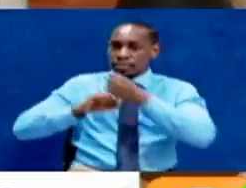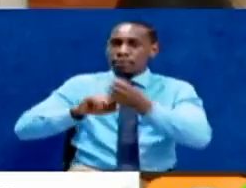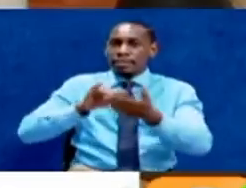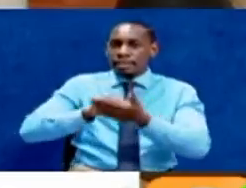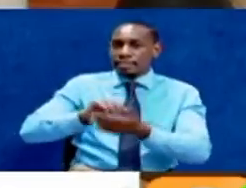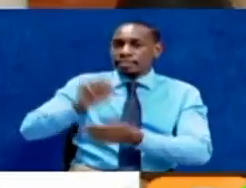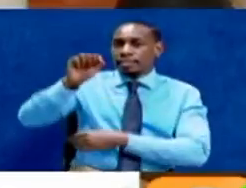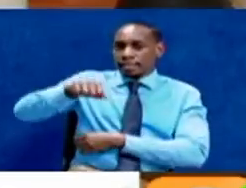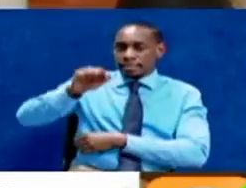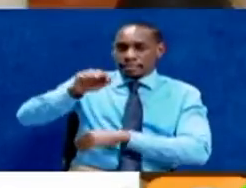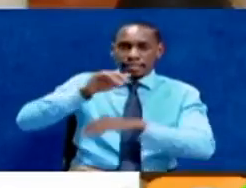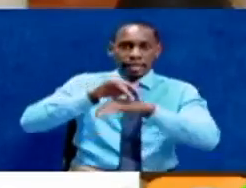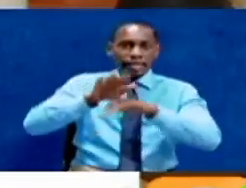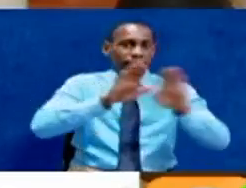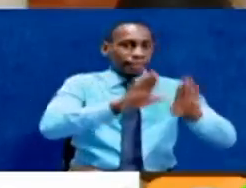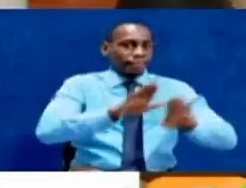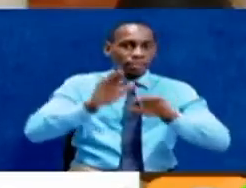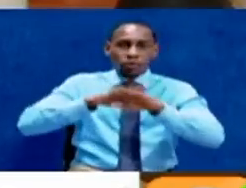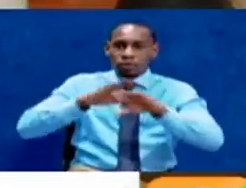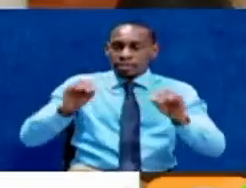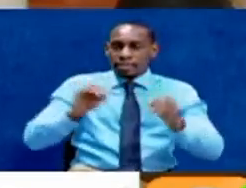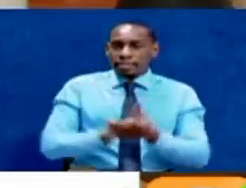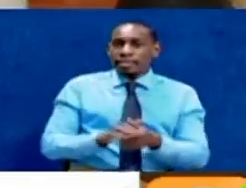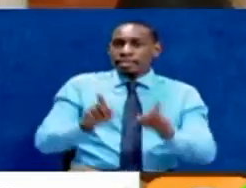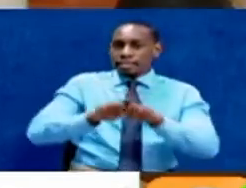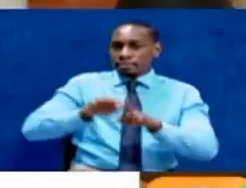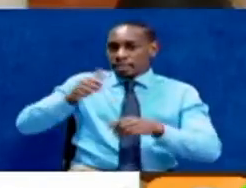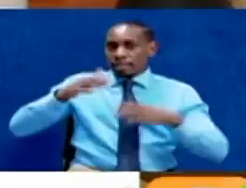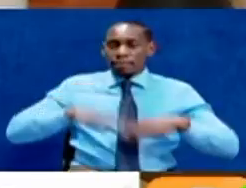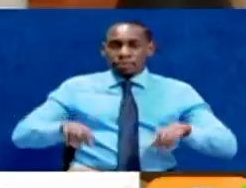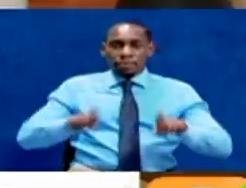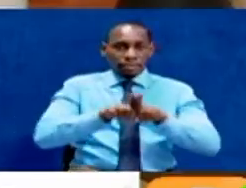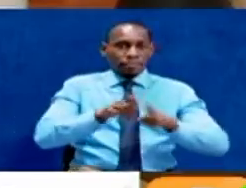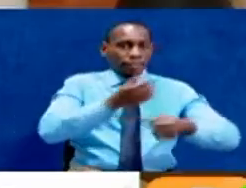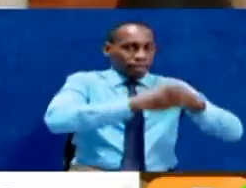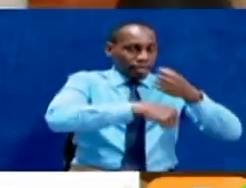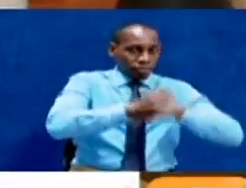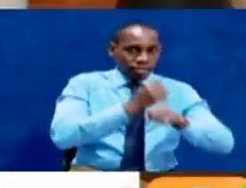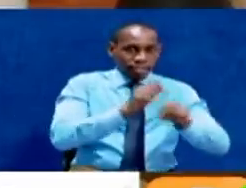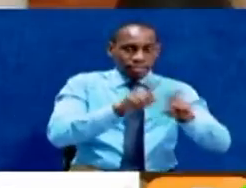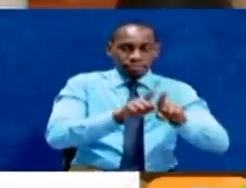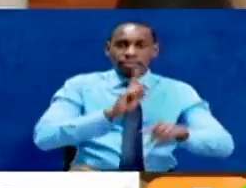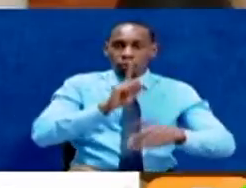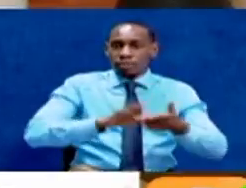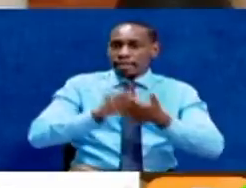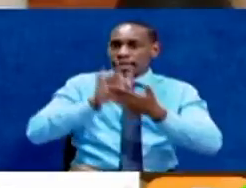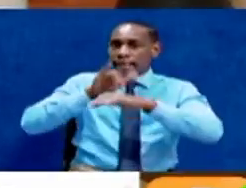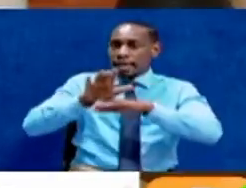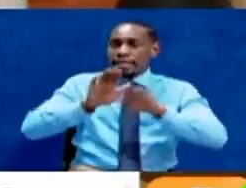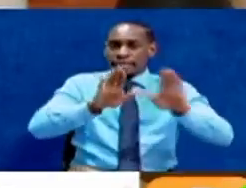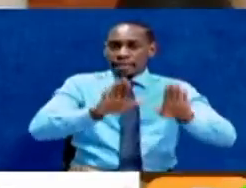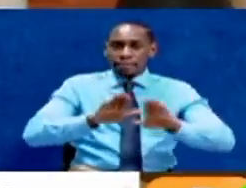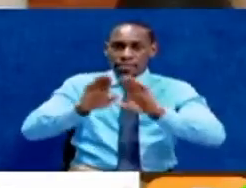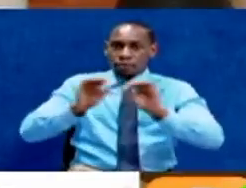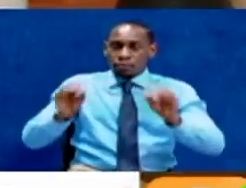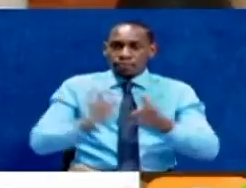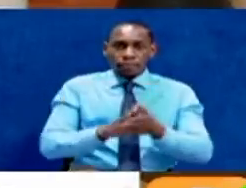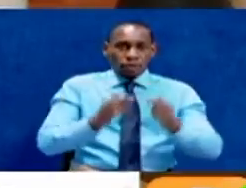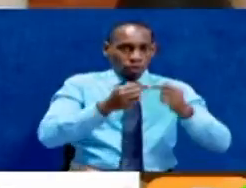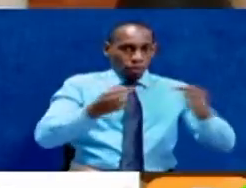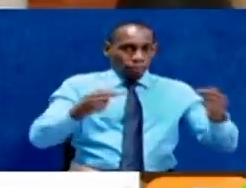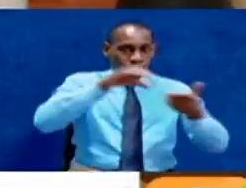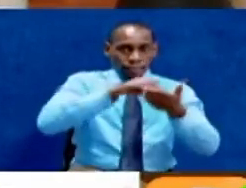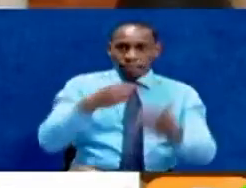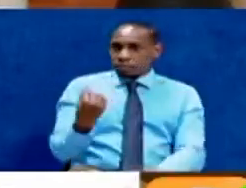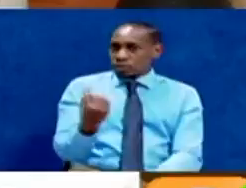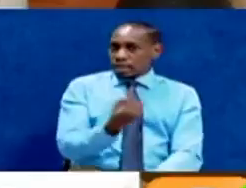yes, we shouldn't have premature campaigns. Even people who used to do premature campaigns are saying they were not doing premature campaigns. I opposed that position alone.